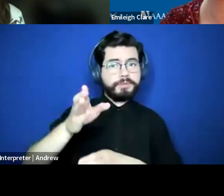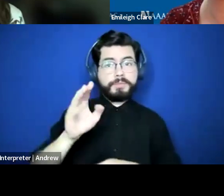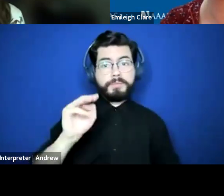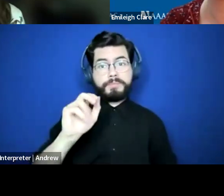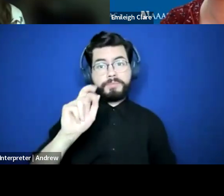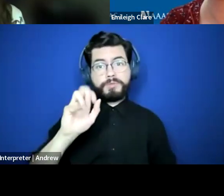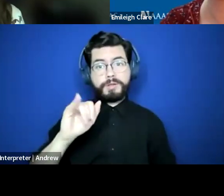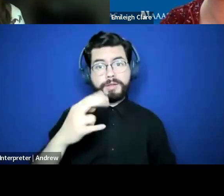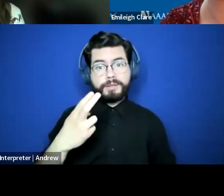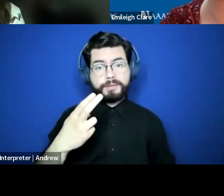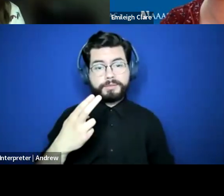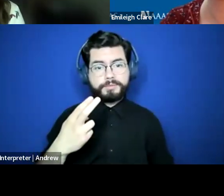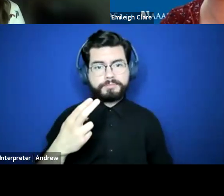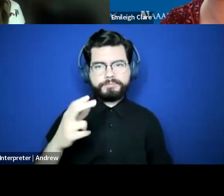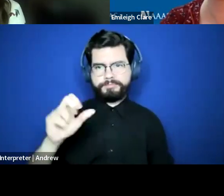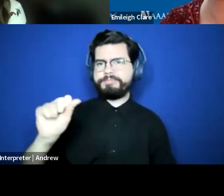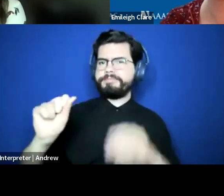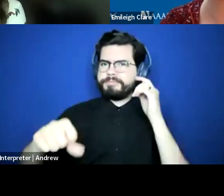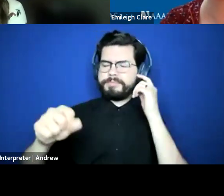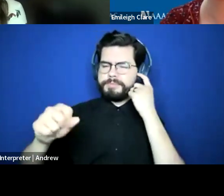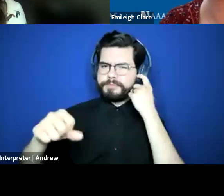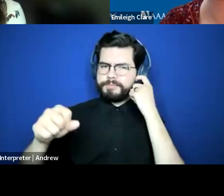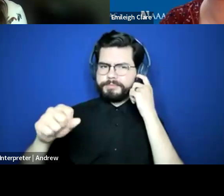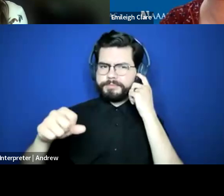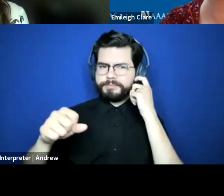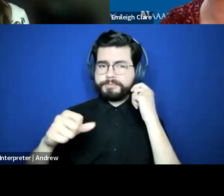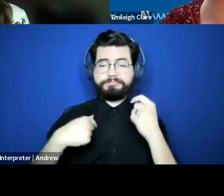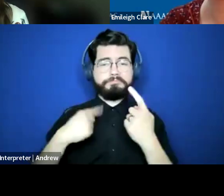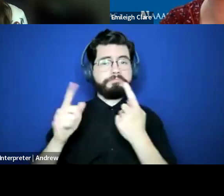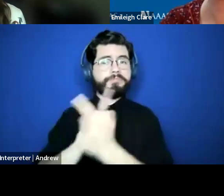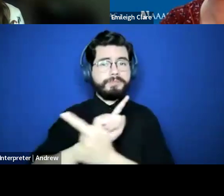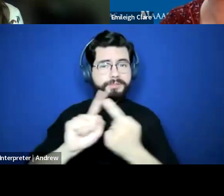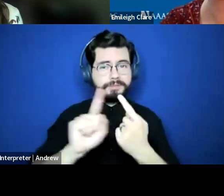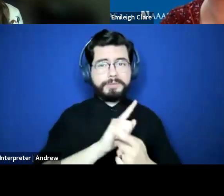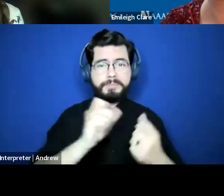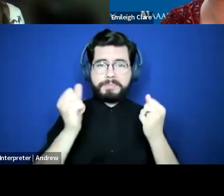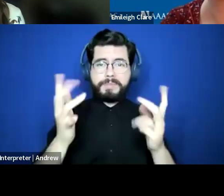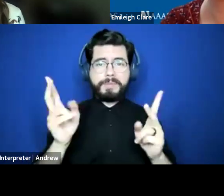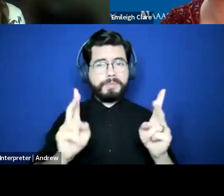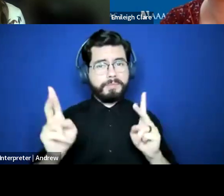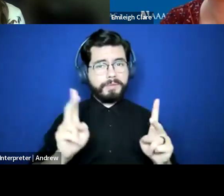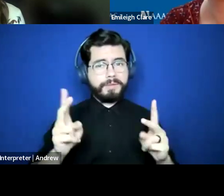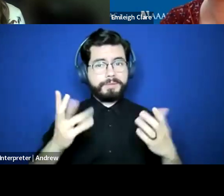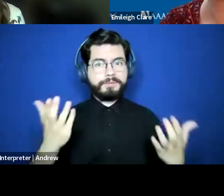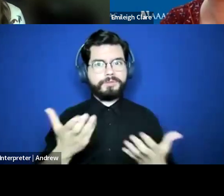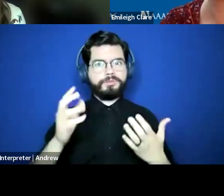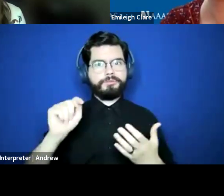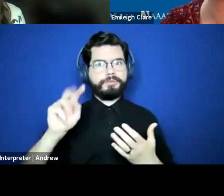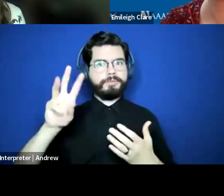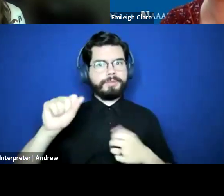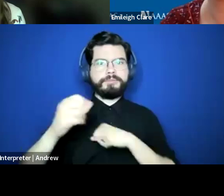one. Yeah, of course. Gosh, I've met so many great people through my time with TWS through all over the